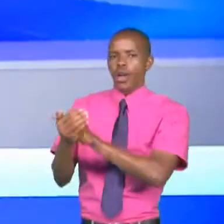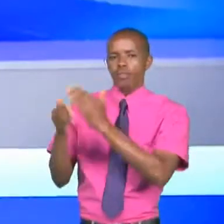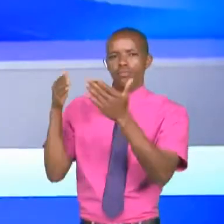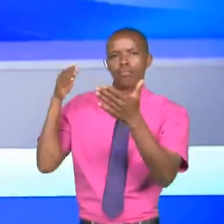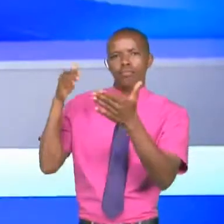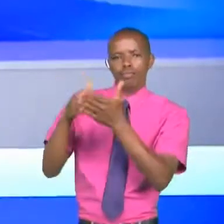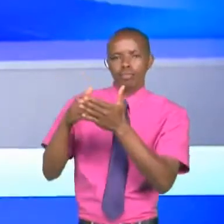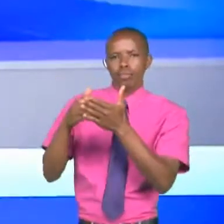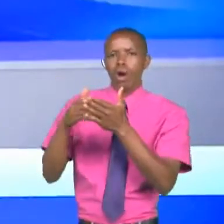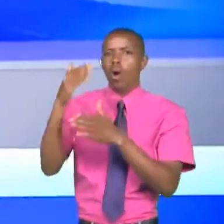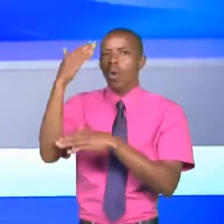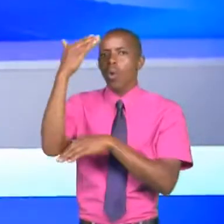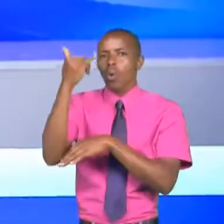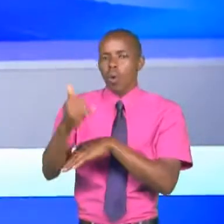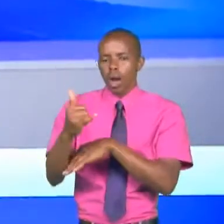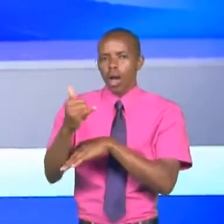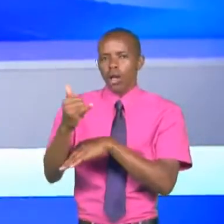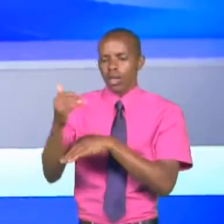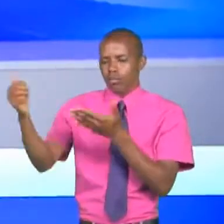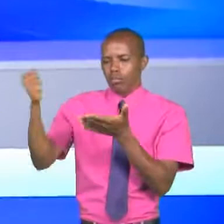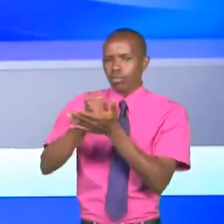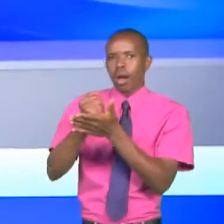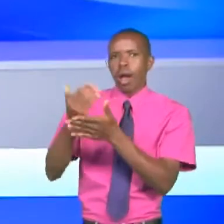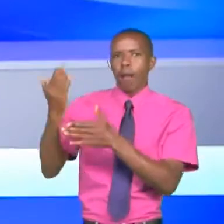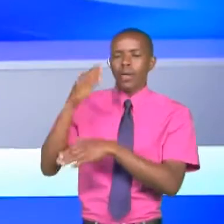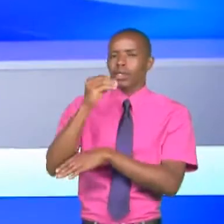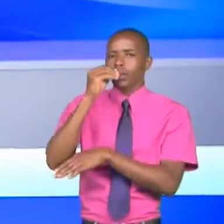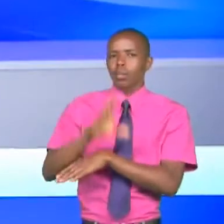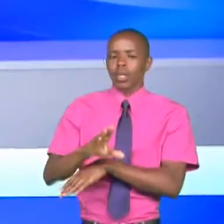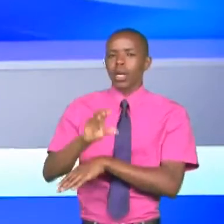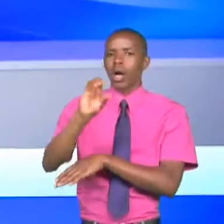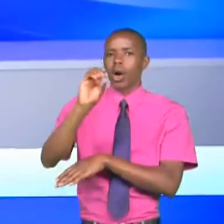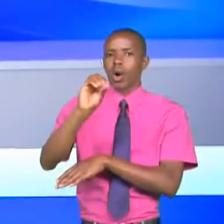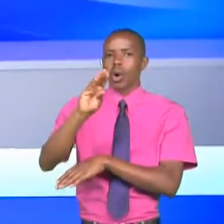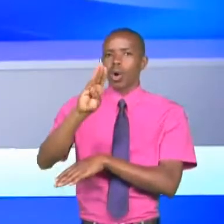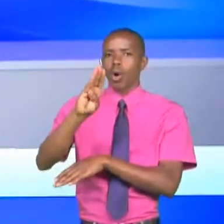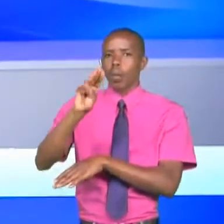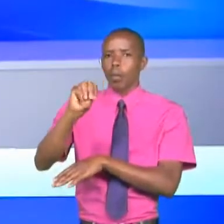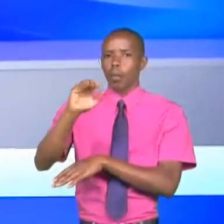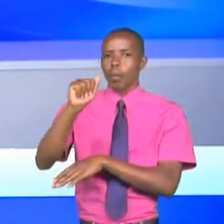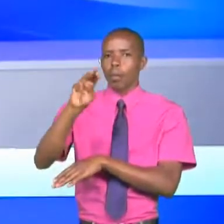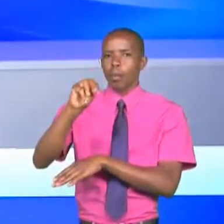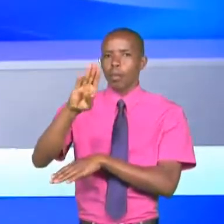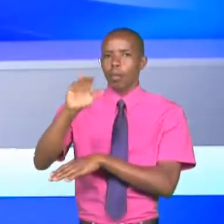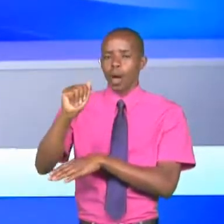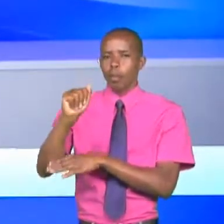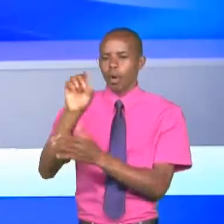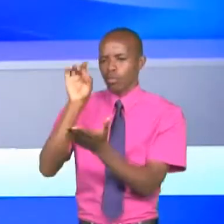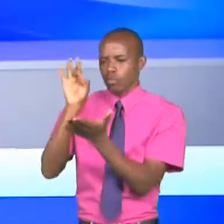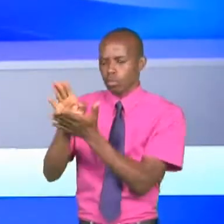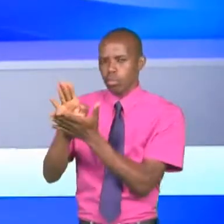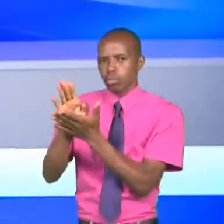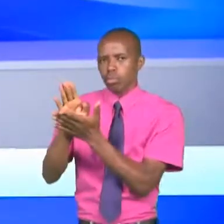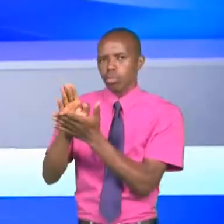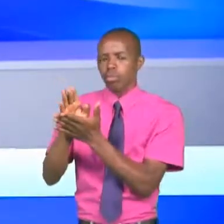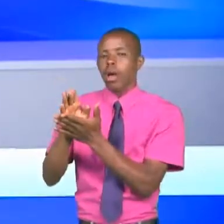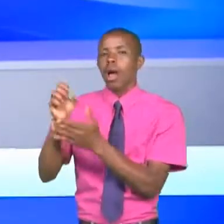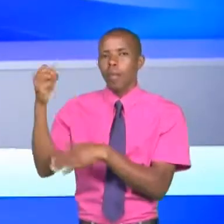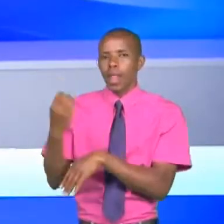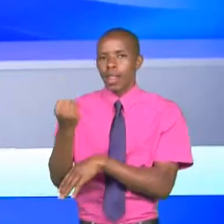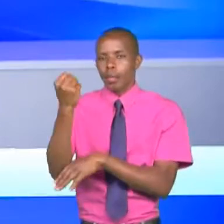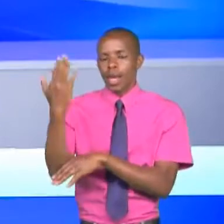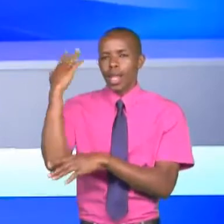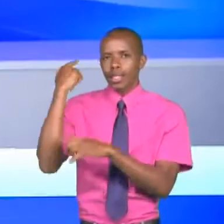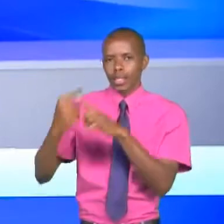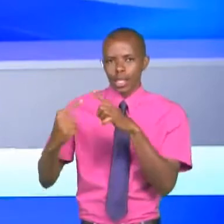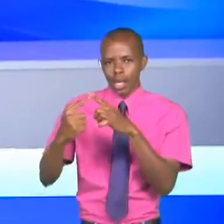following the reinstatement of the former Deputy Speaker George Omamba. Omamba was impeached by his colleagues May last year, together with Assembly Clerk